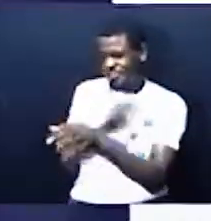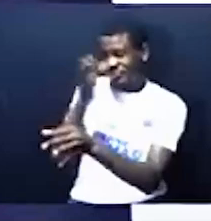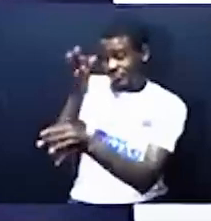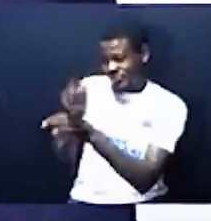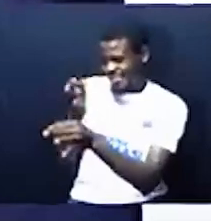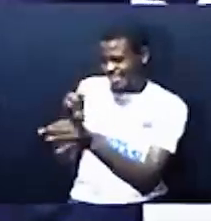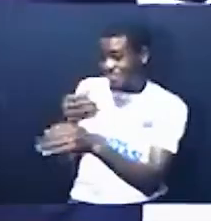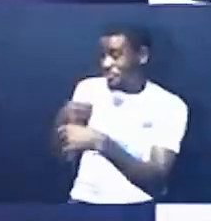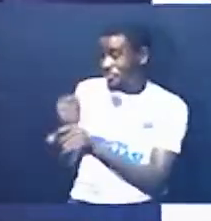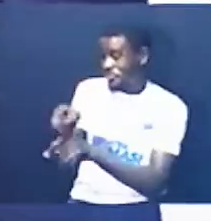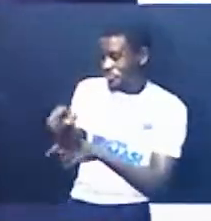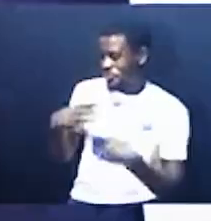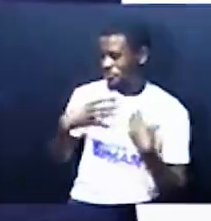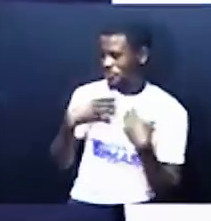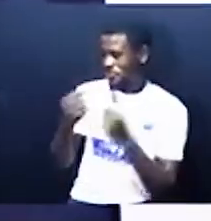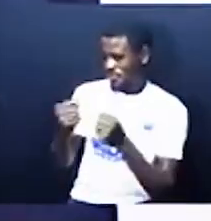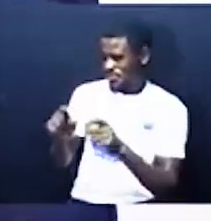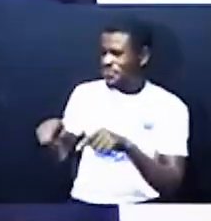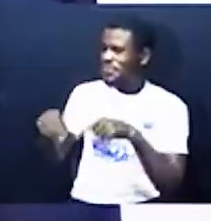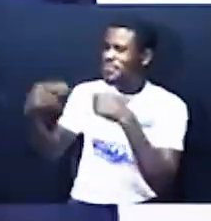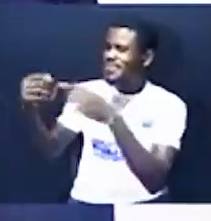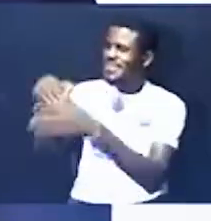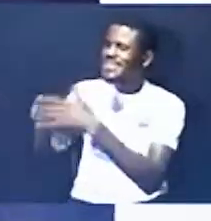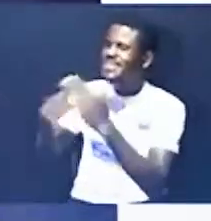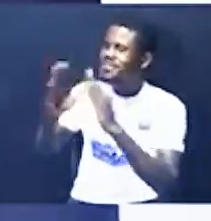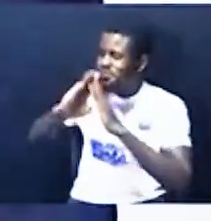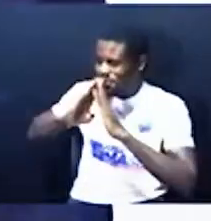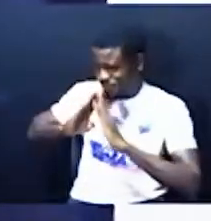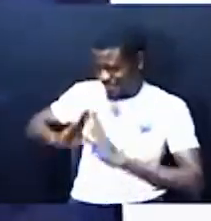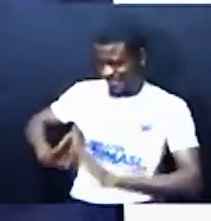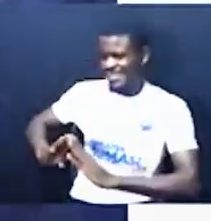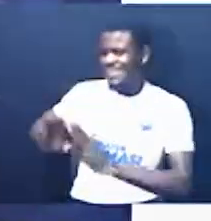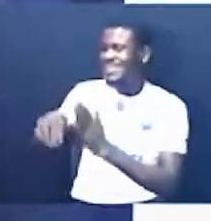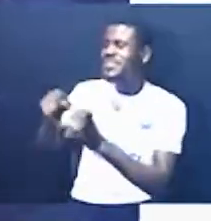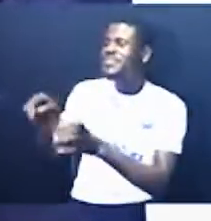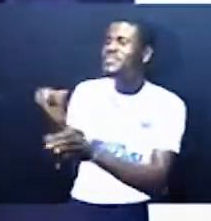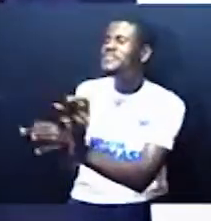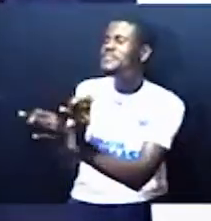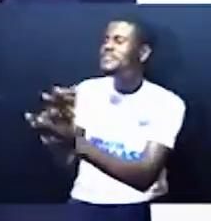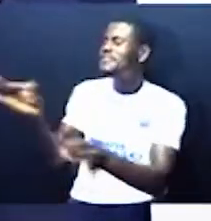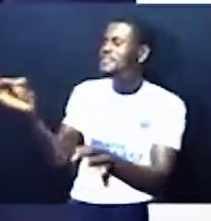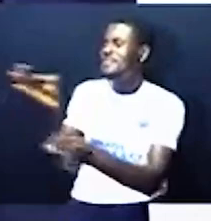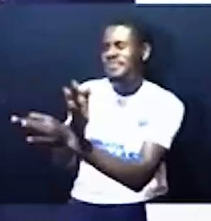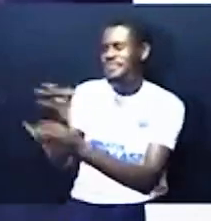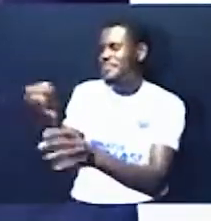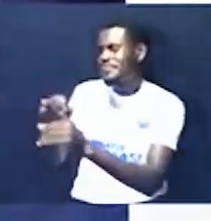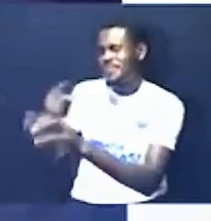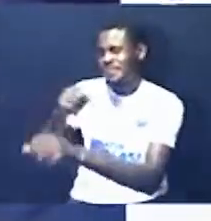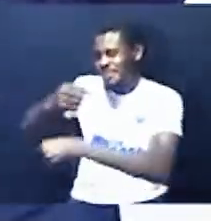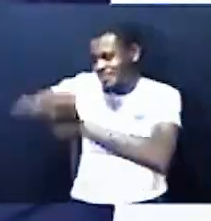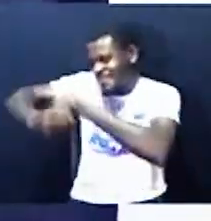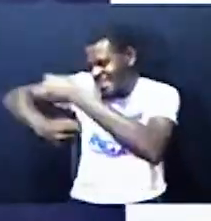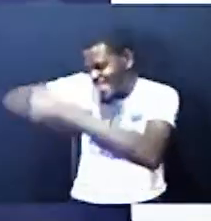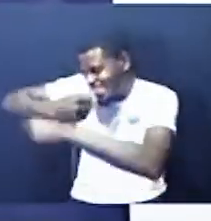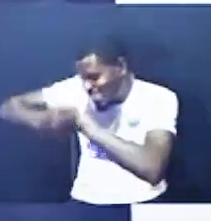healed you. Go in peace and be freed from your suffering.